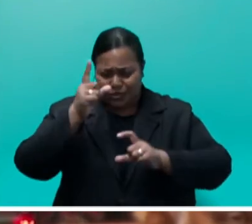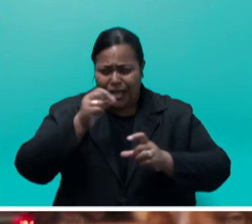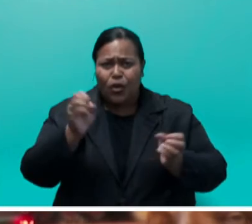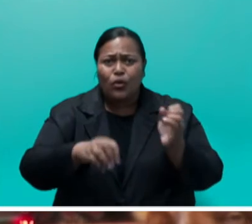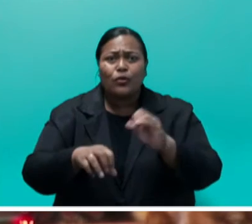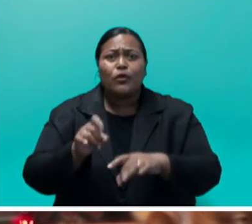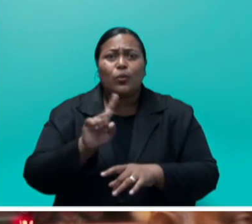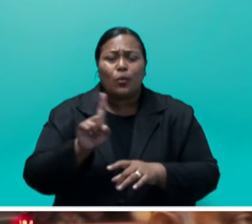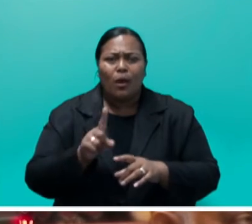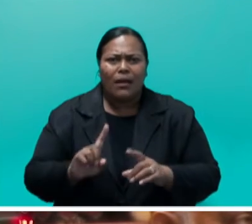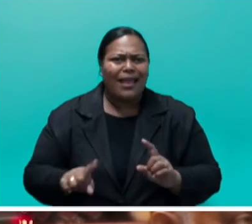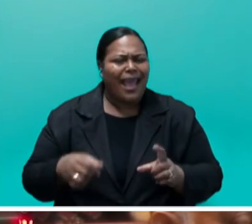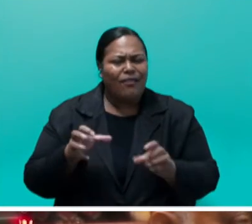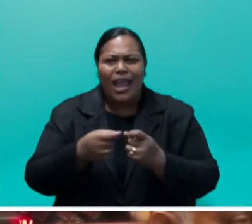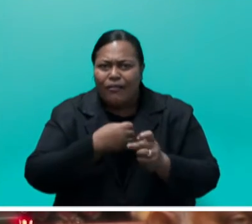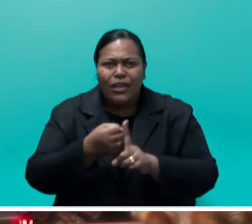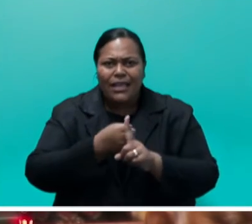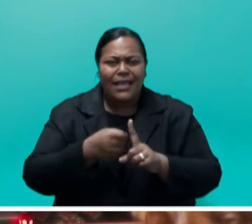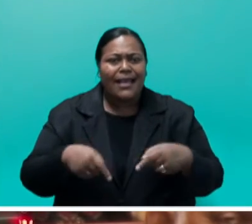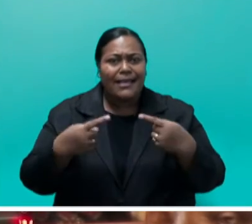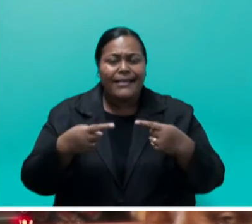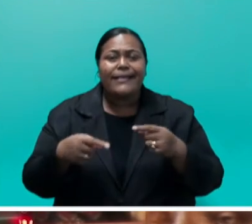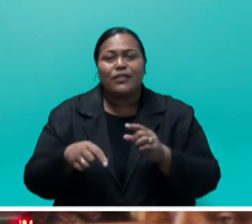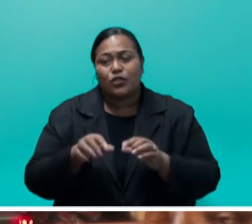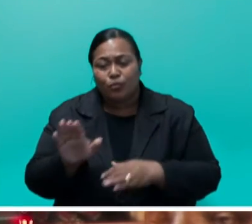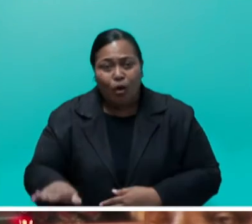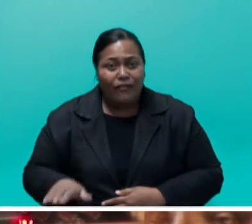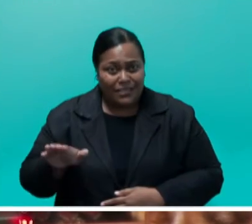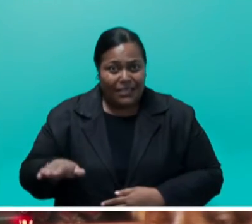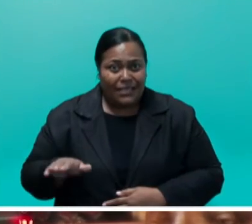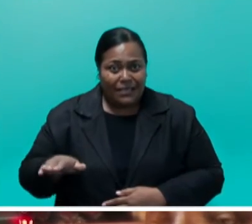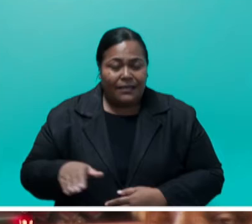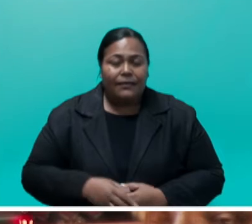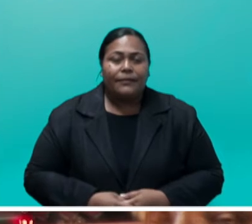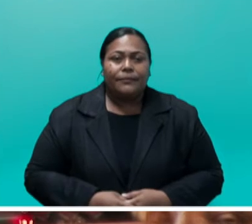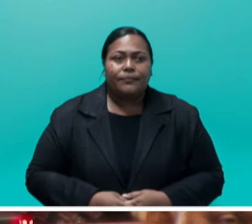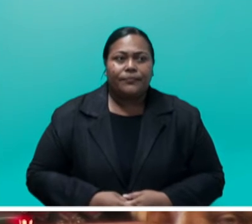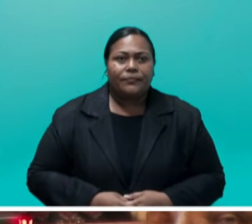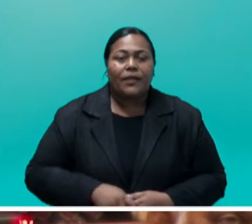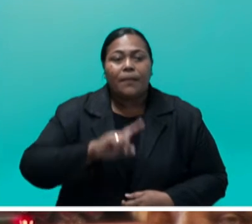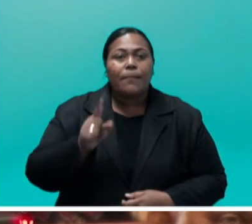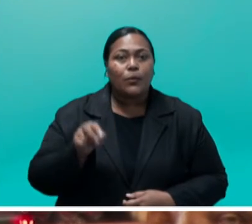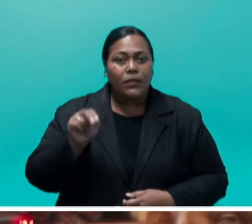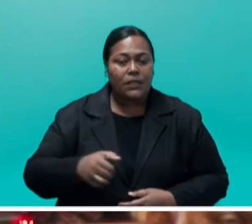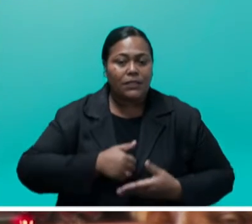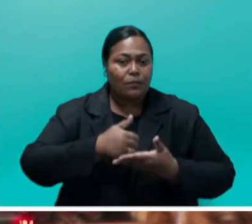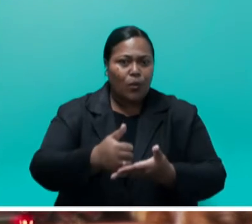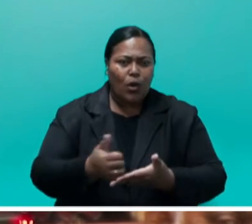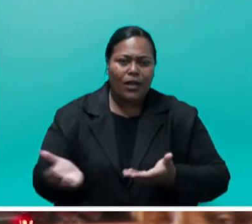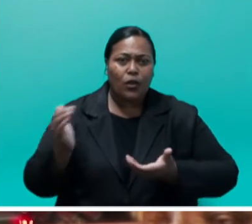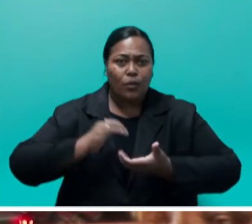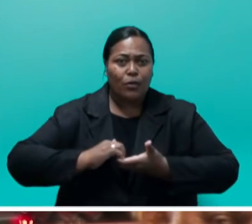poverty and its social ills. This, however, will need the support and collaboration of other